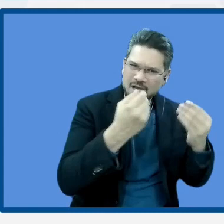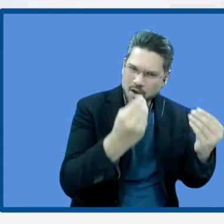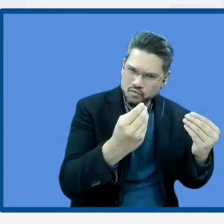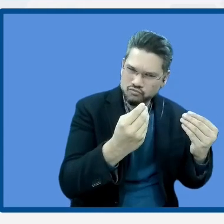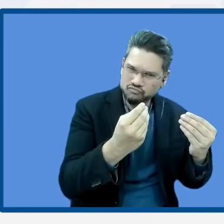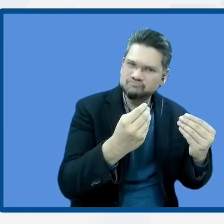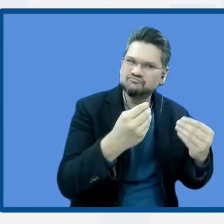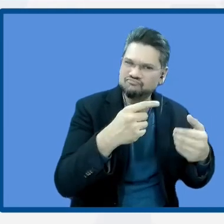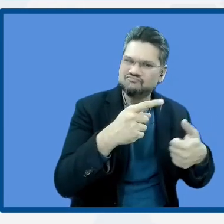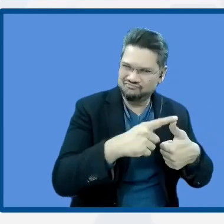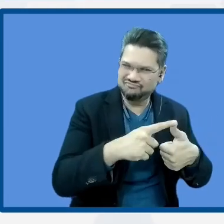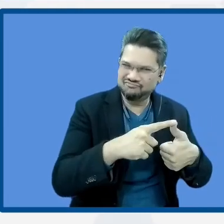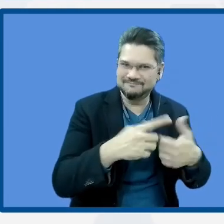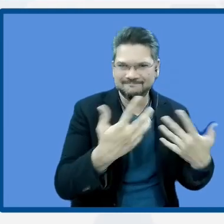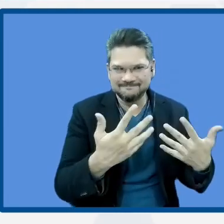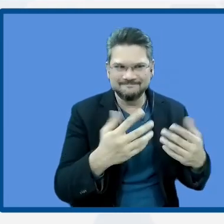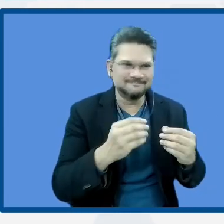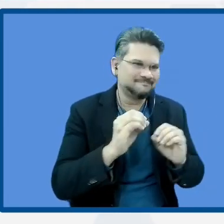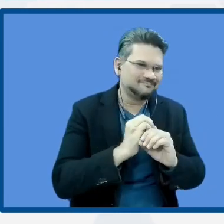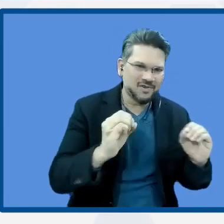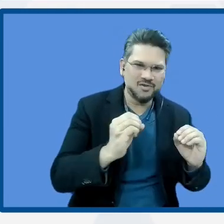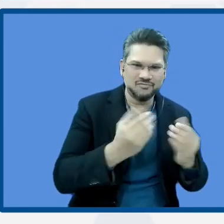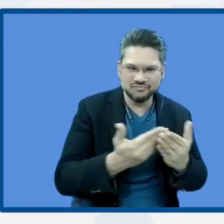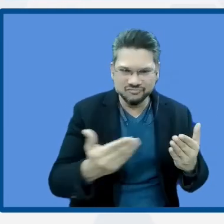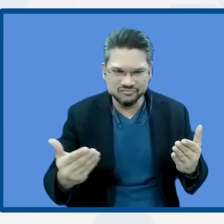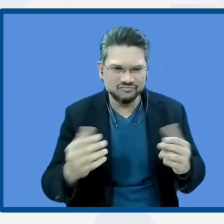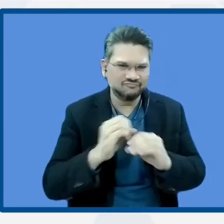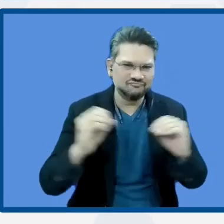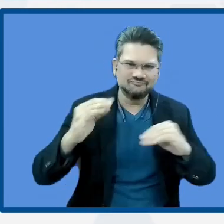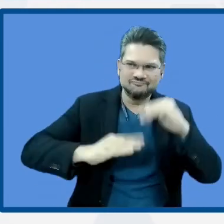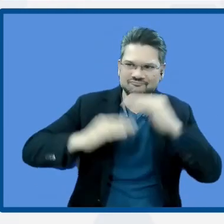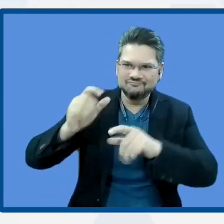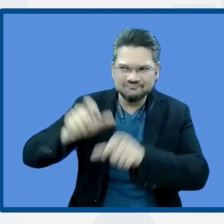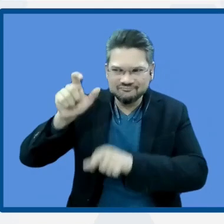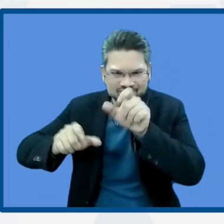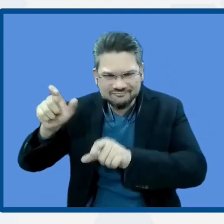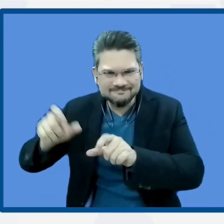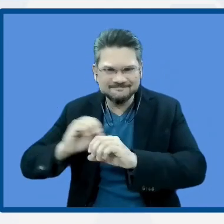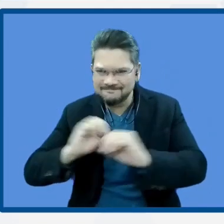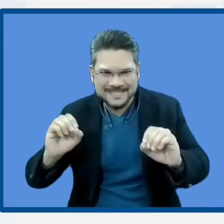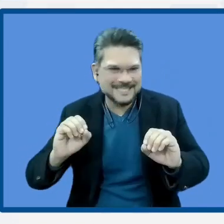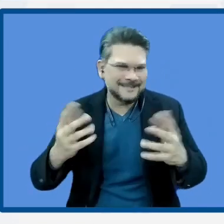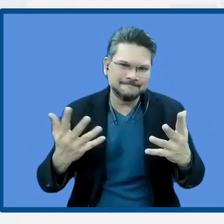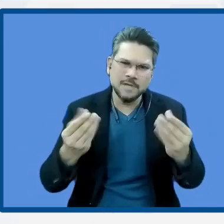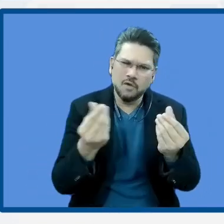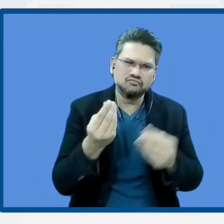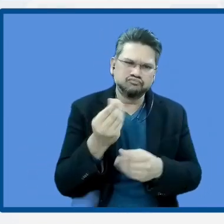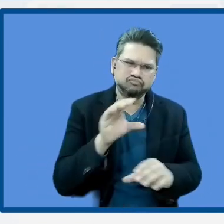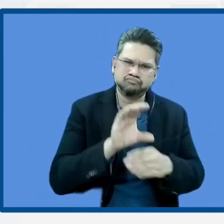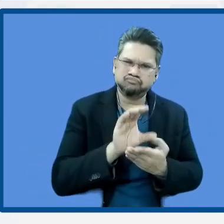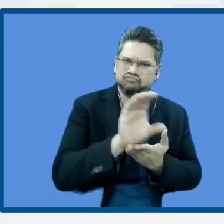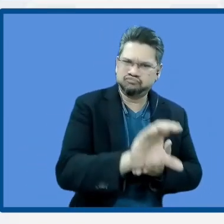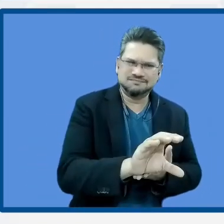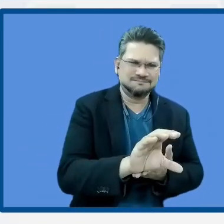houses, without facilities, without infrastructure. We cannot talk about any investment in disaster